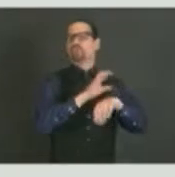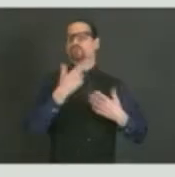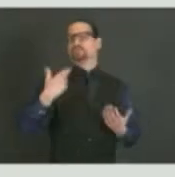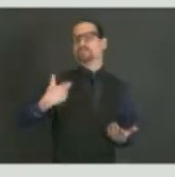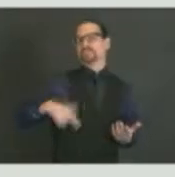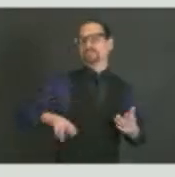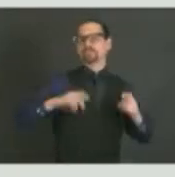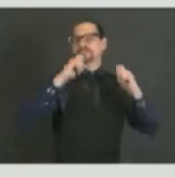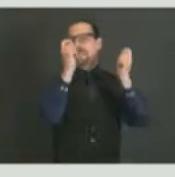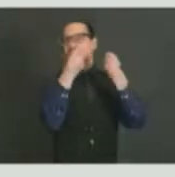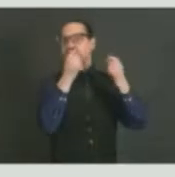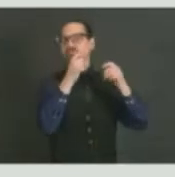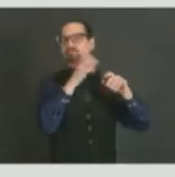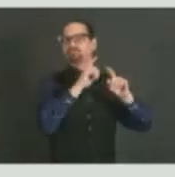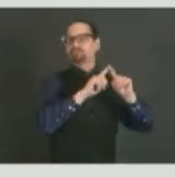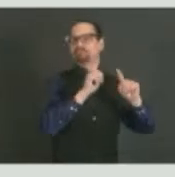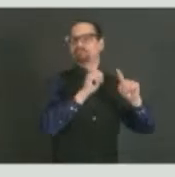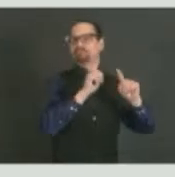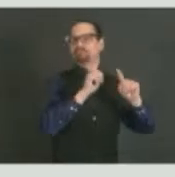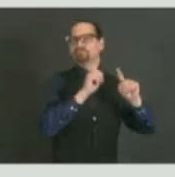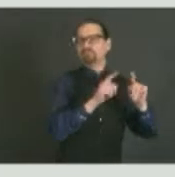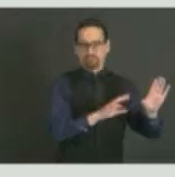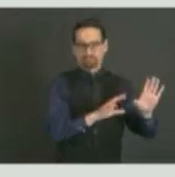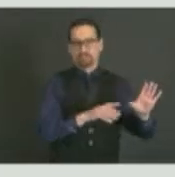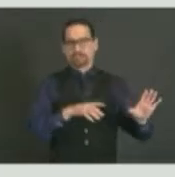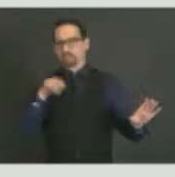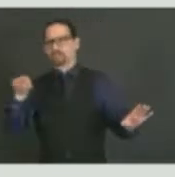within restaurants. So I'm going to talk about those today.